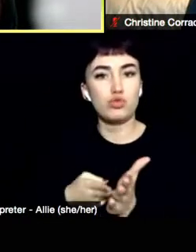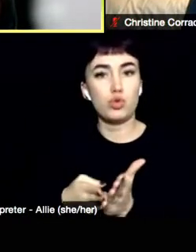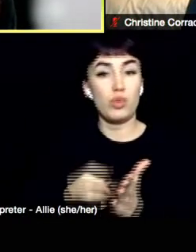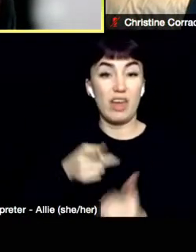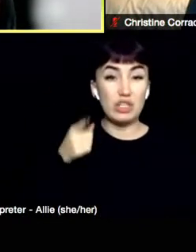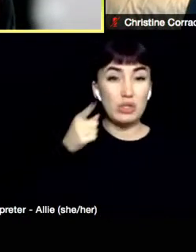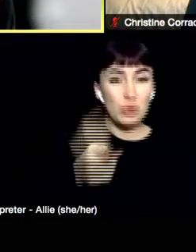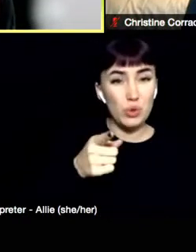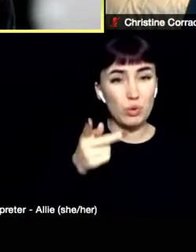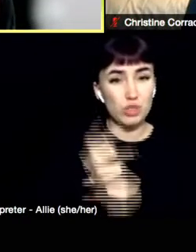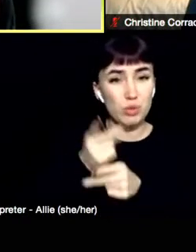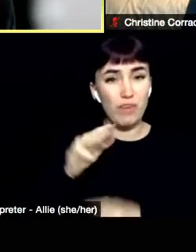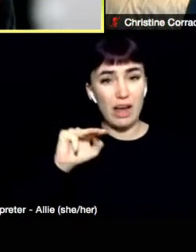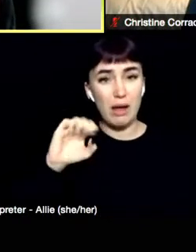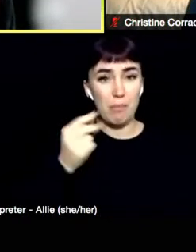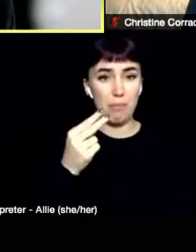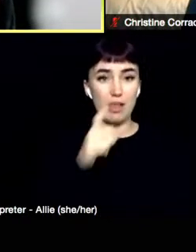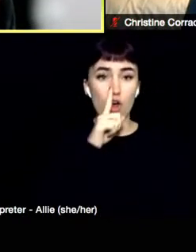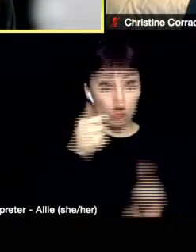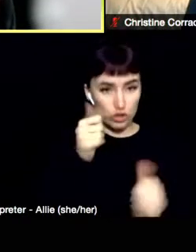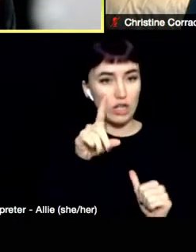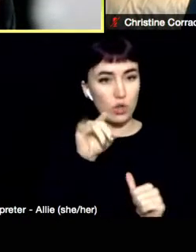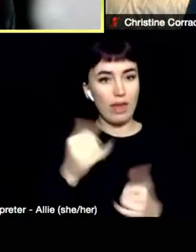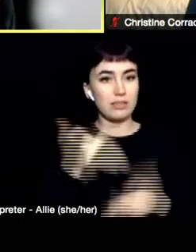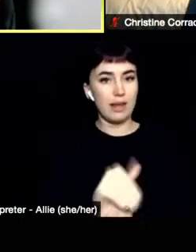you, Supervisor Maley, are trying to do tonight.